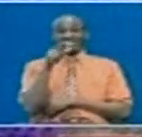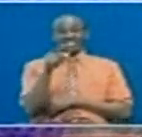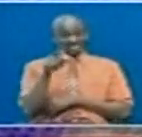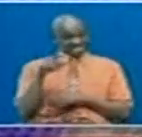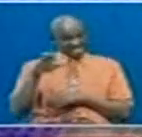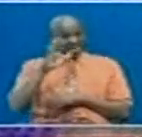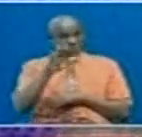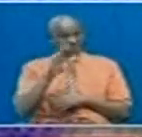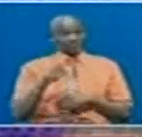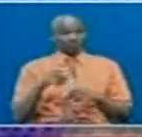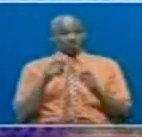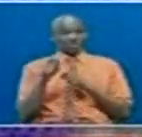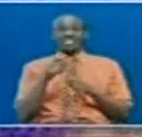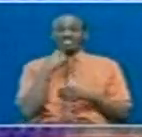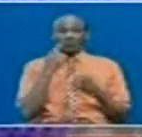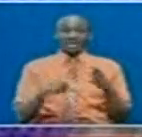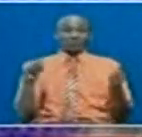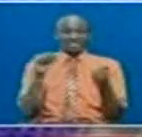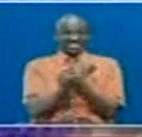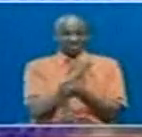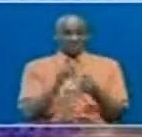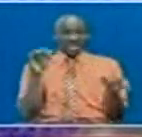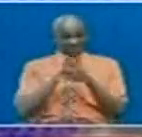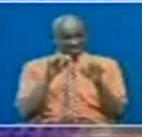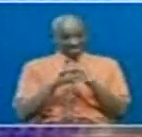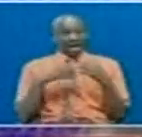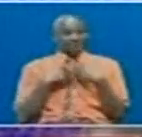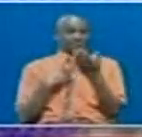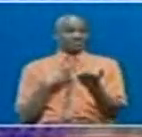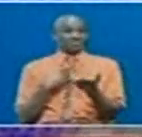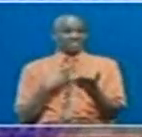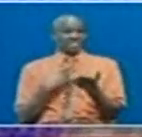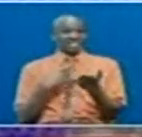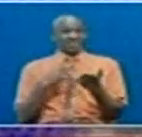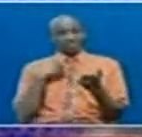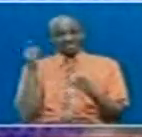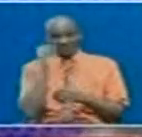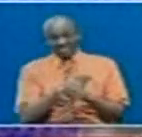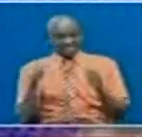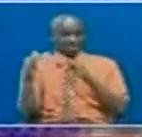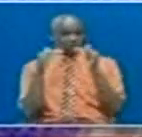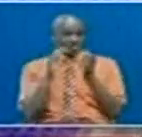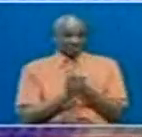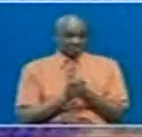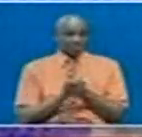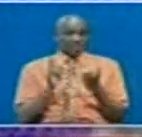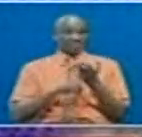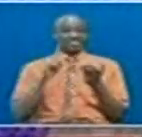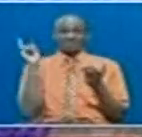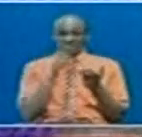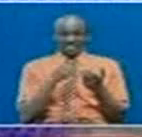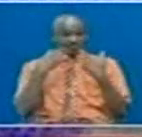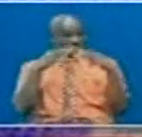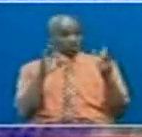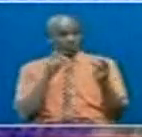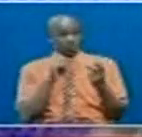live, it means the destruction of everything Kenya has worked for. It means the end of our democracy. It means the end of the freedom of